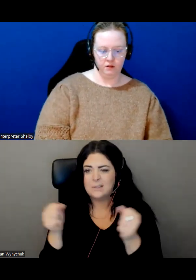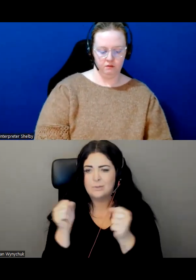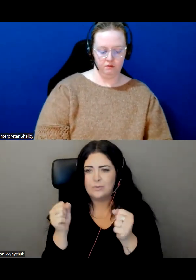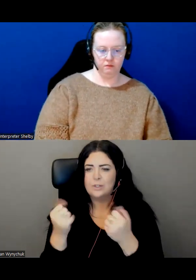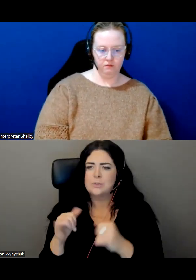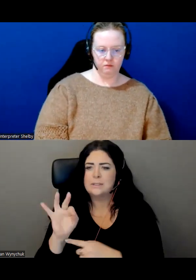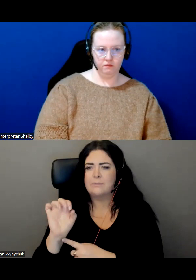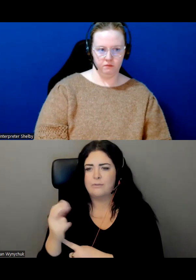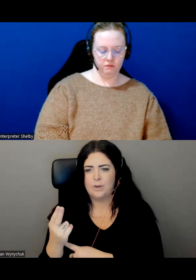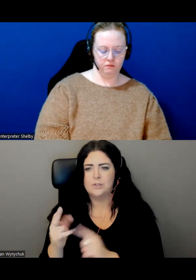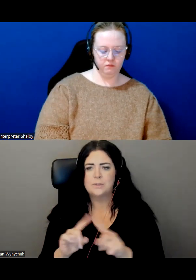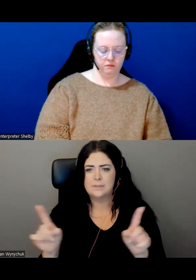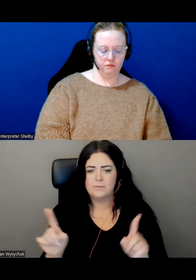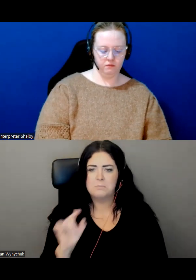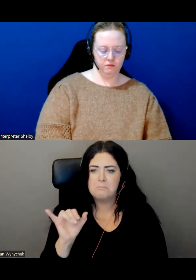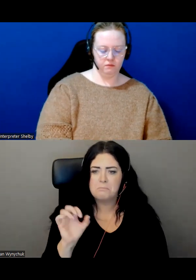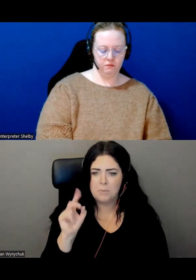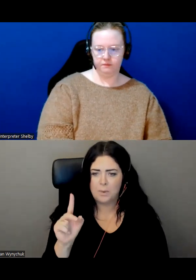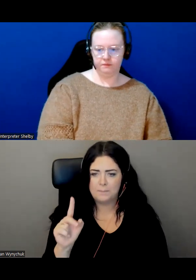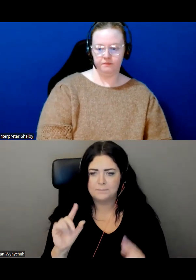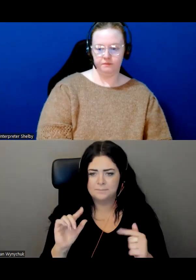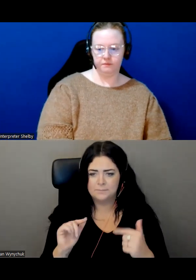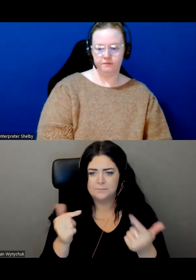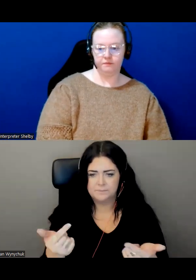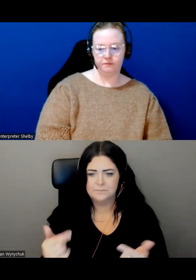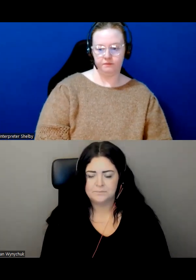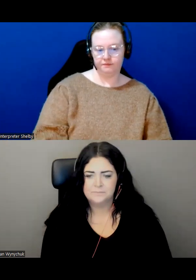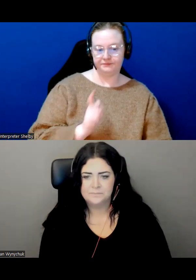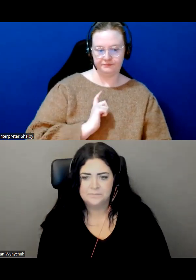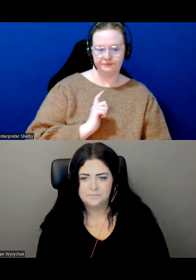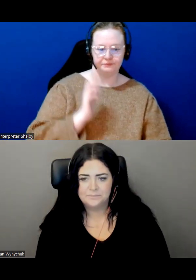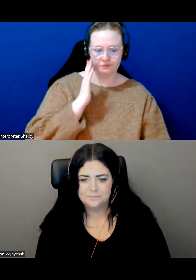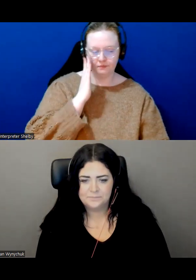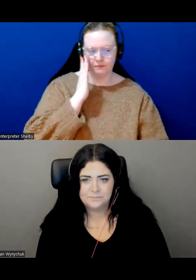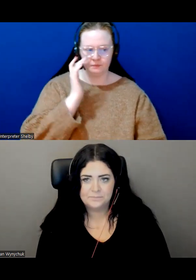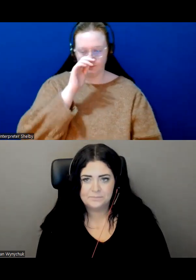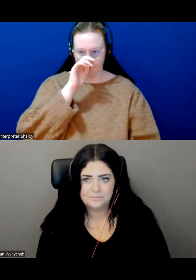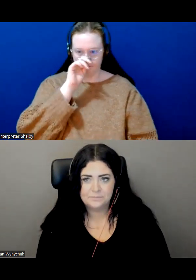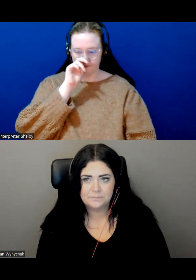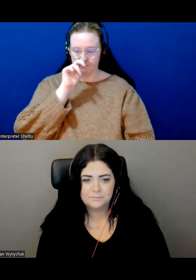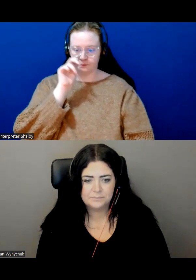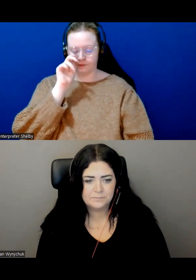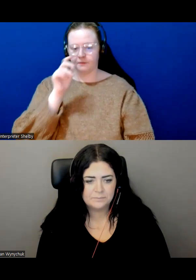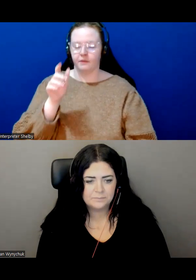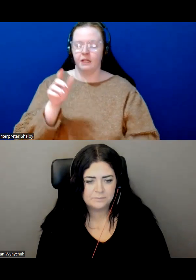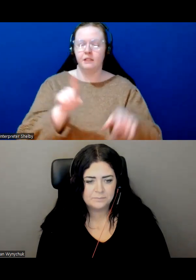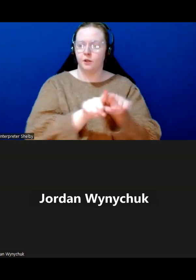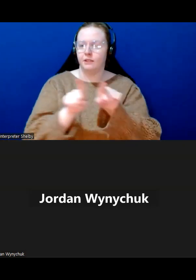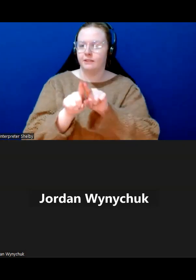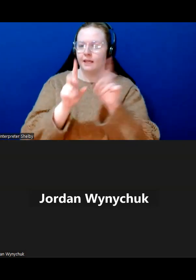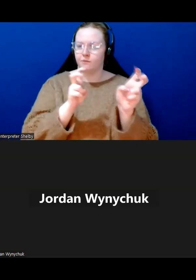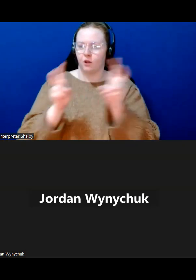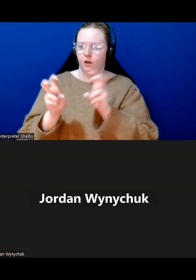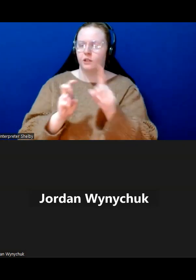fresh. Okay. So while you're on that topic, talking about that, you mentioned about